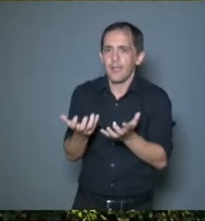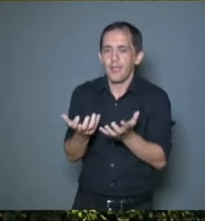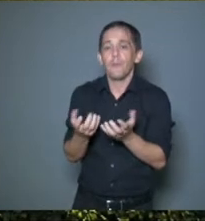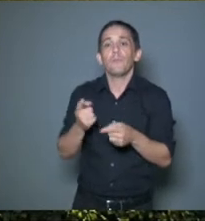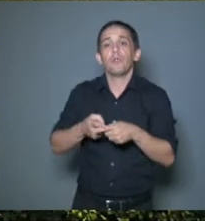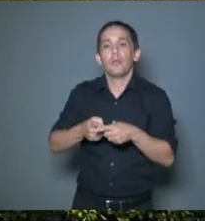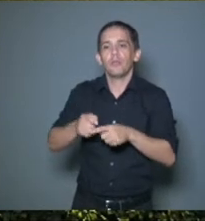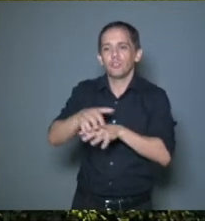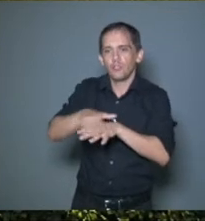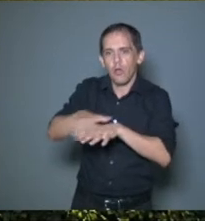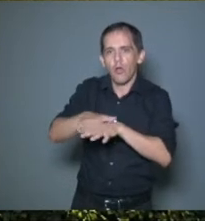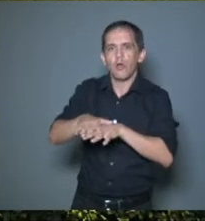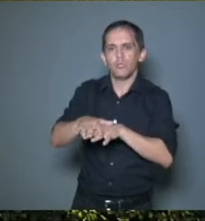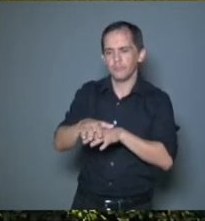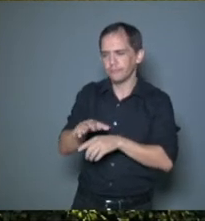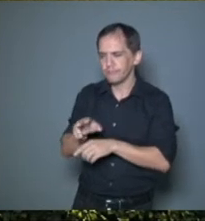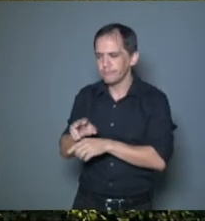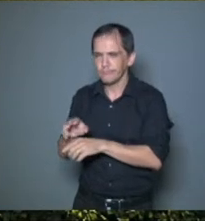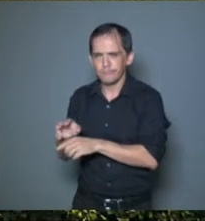can through